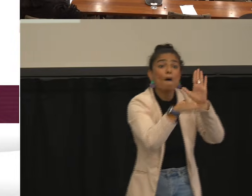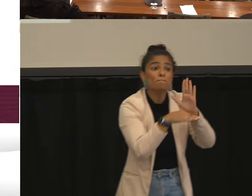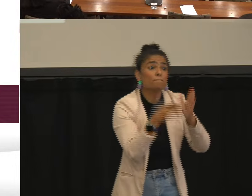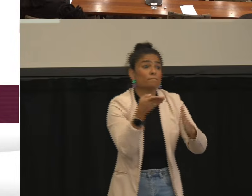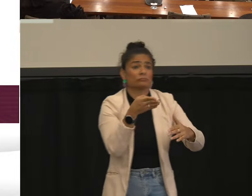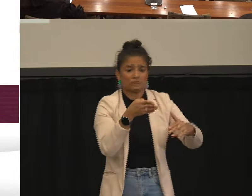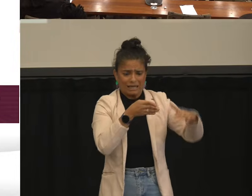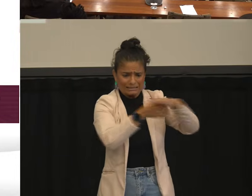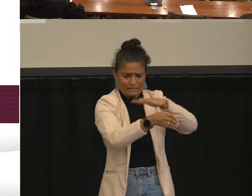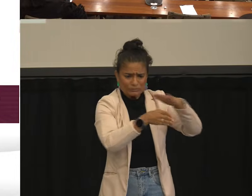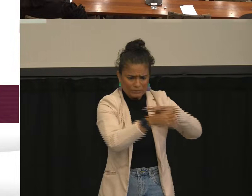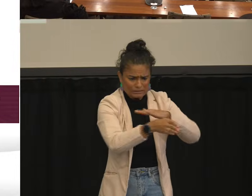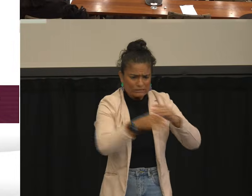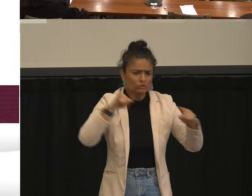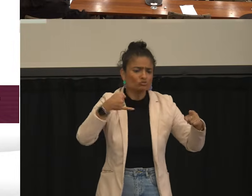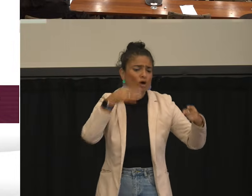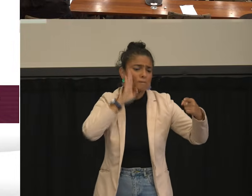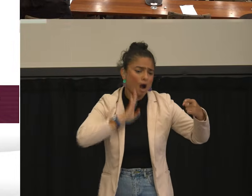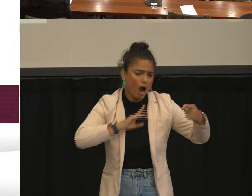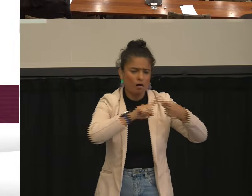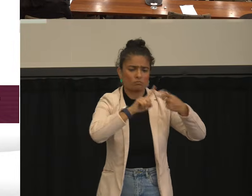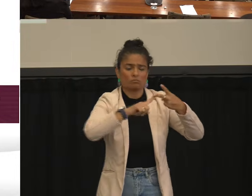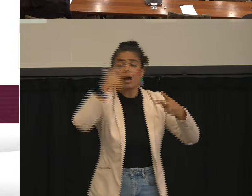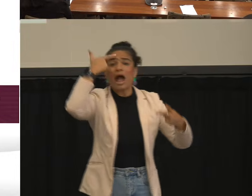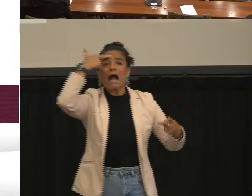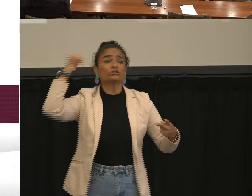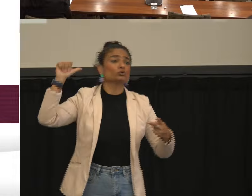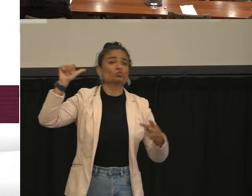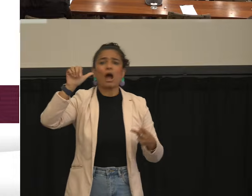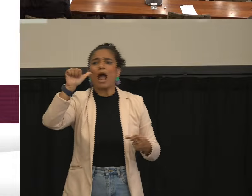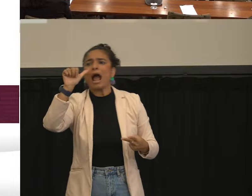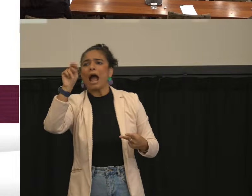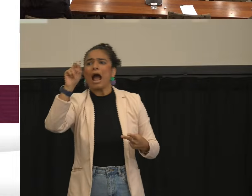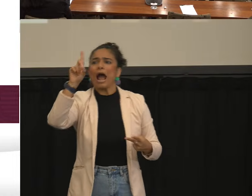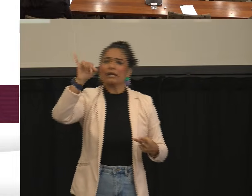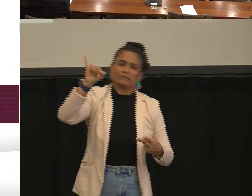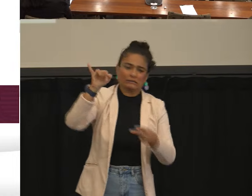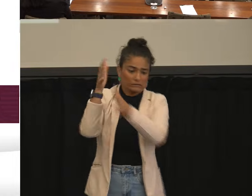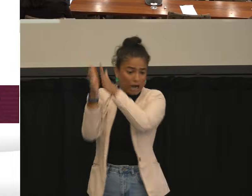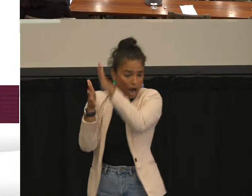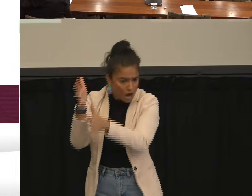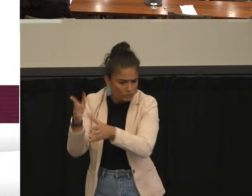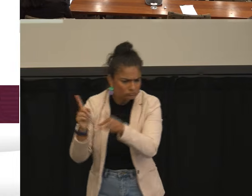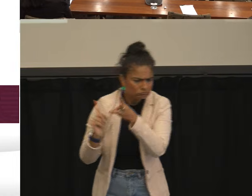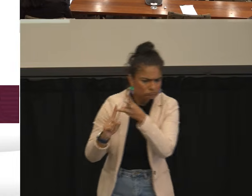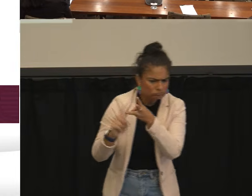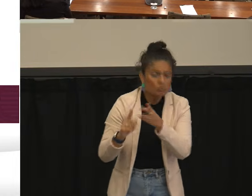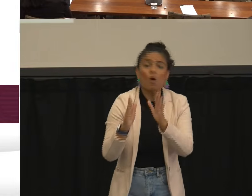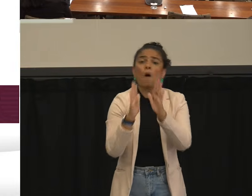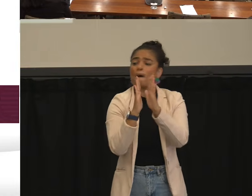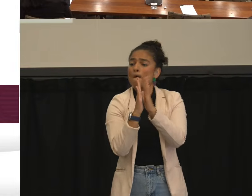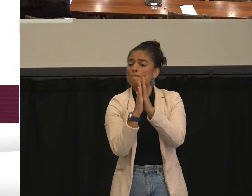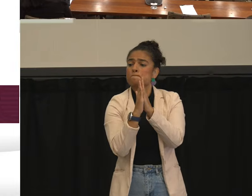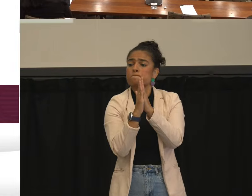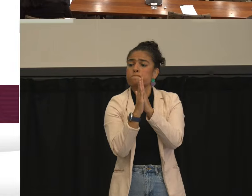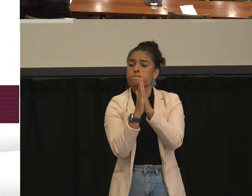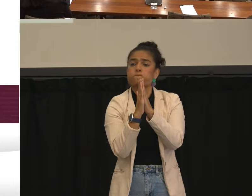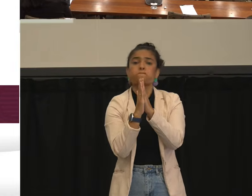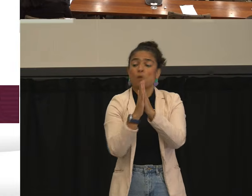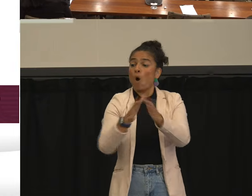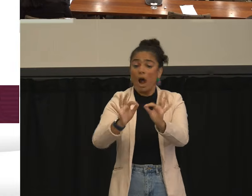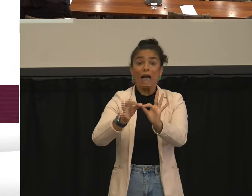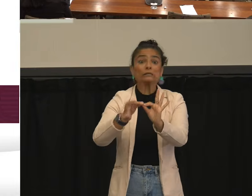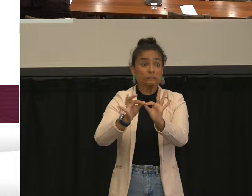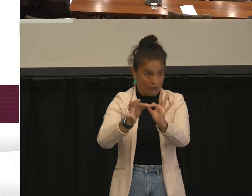you can see we have a television program, Accessibility with Jabbar, for example, as well as Andiswa Gabashe